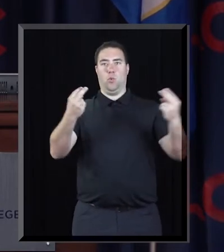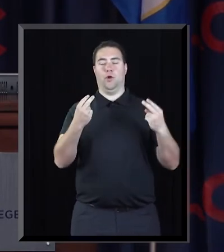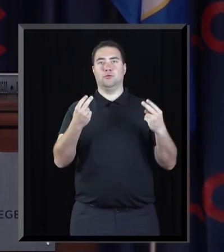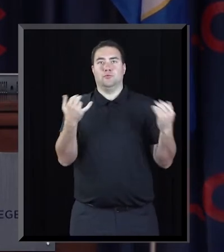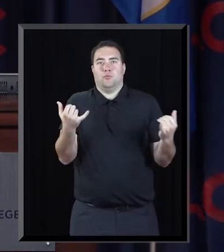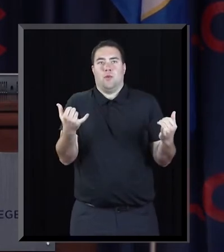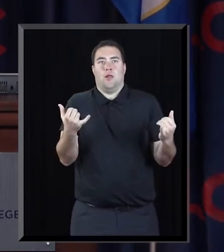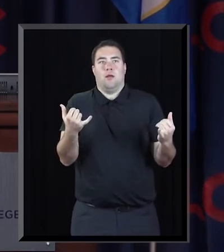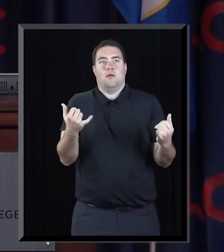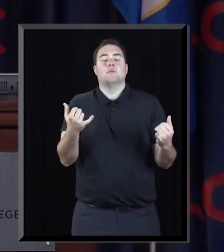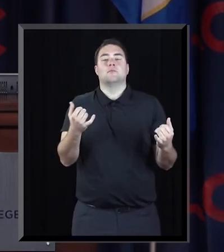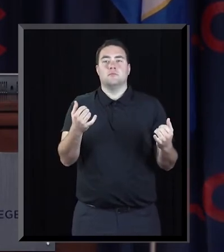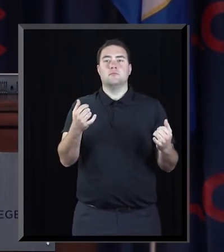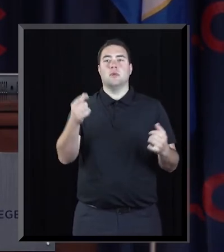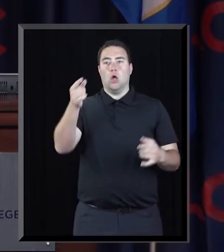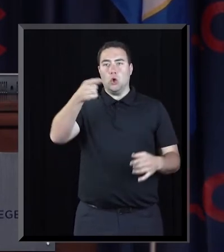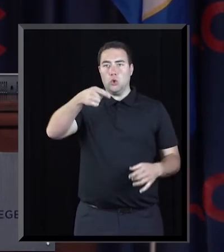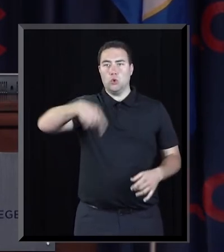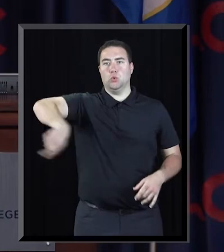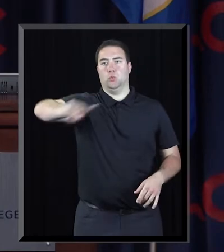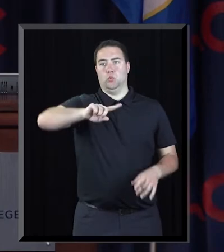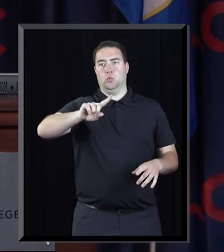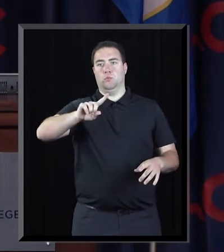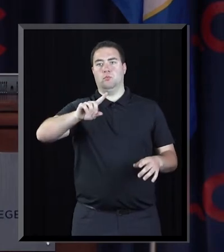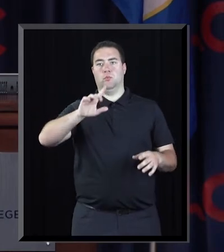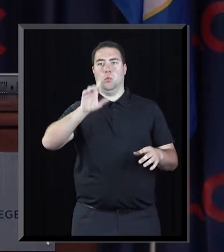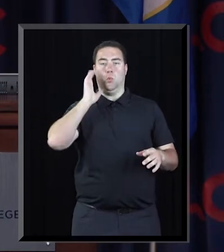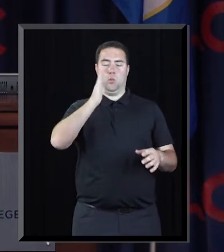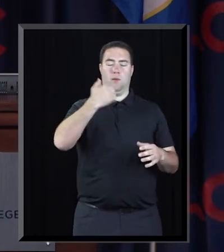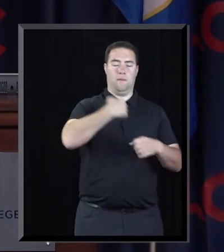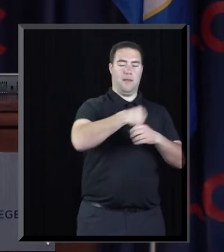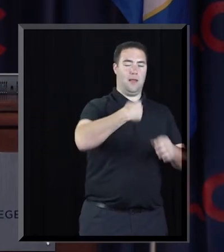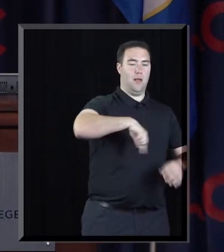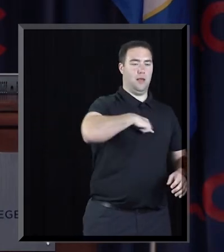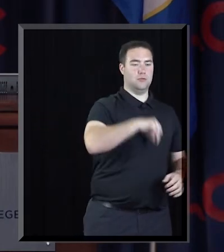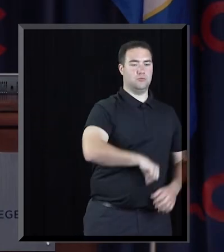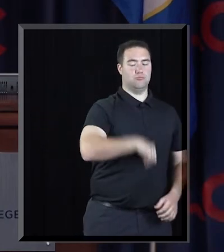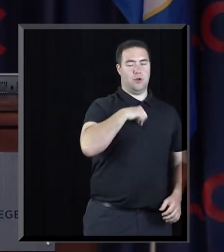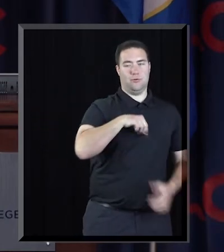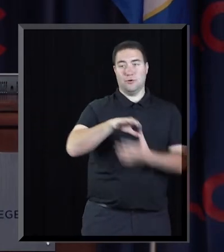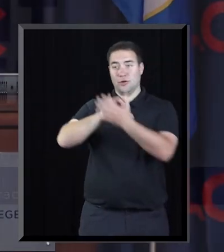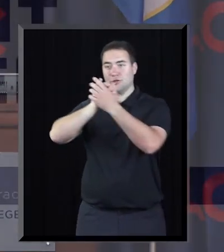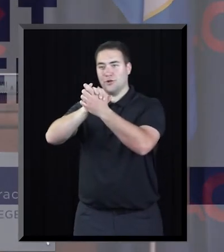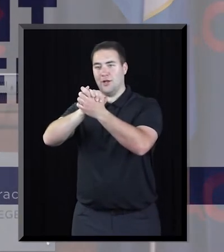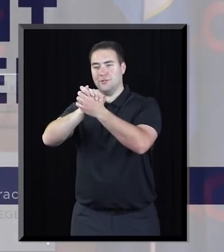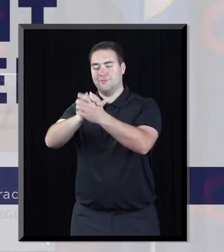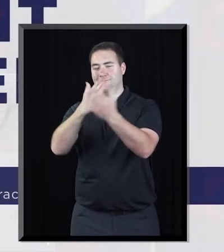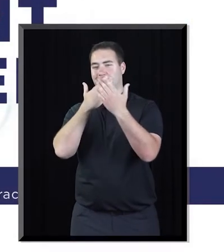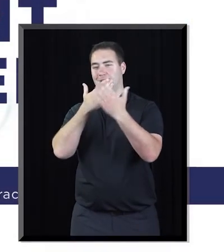say that you are going to make us so proud. Congratulations, and thank you.